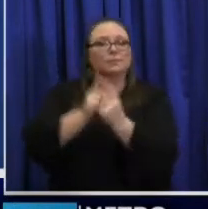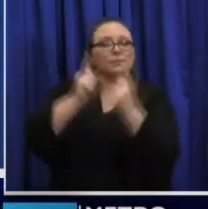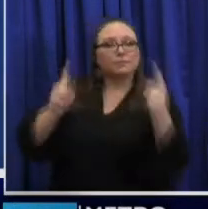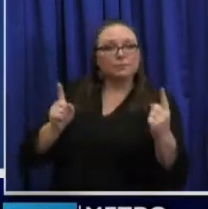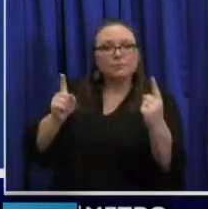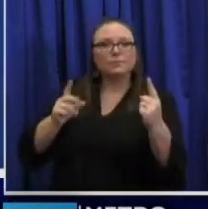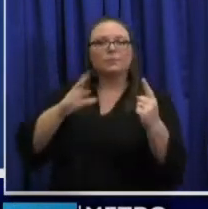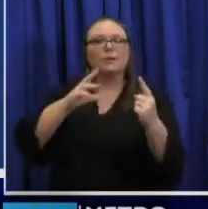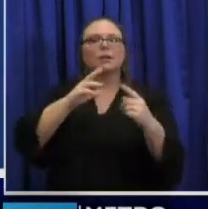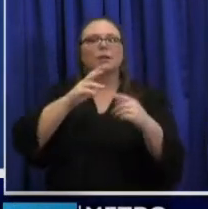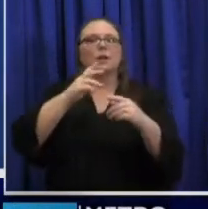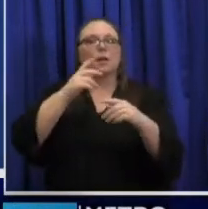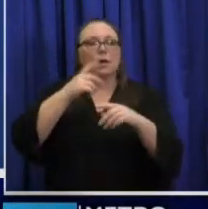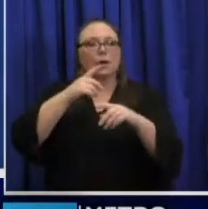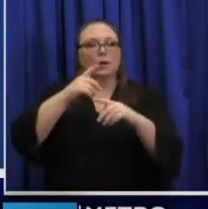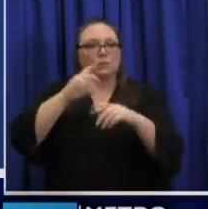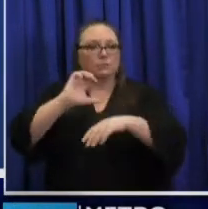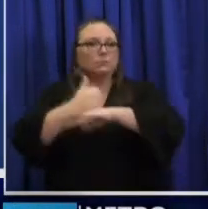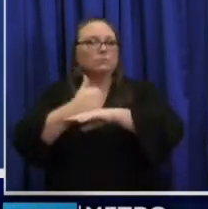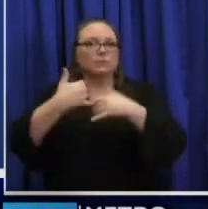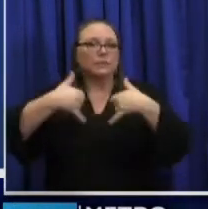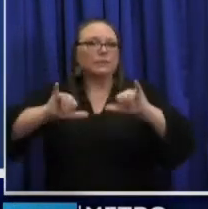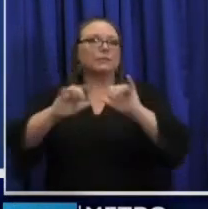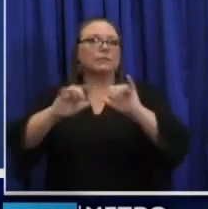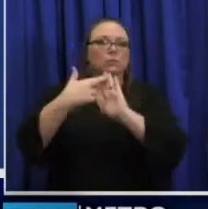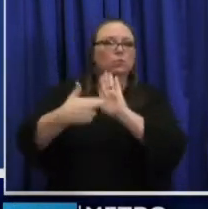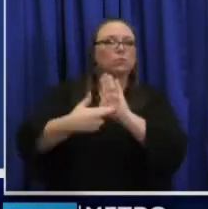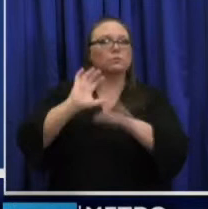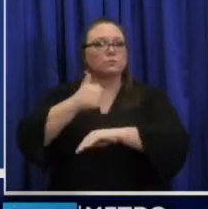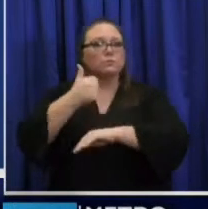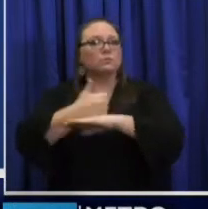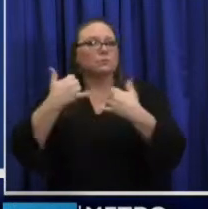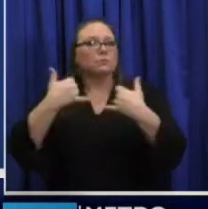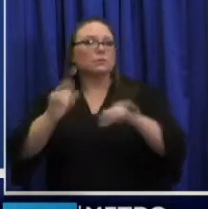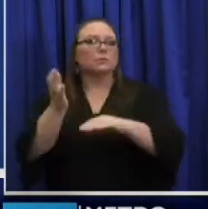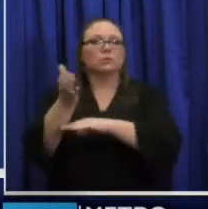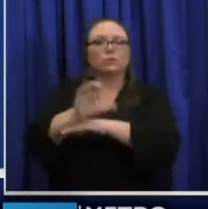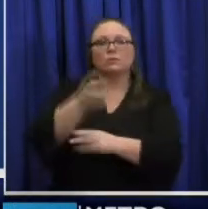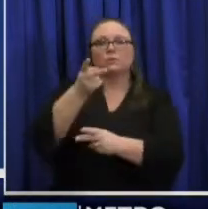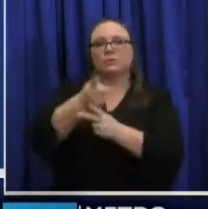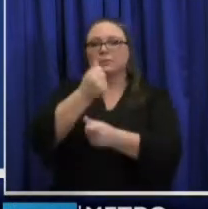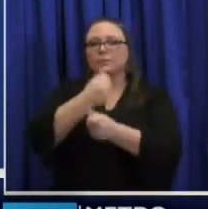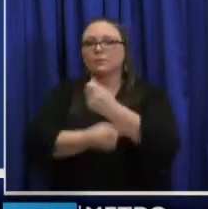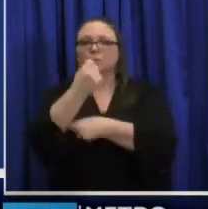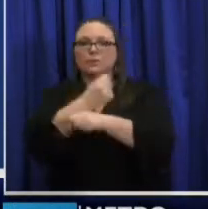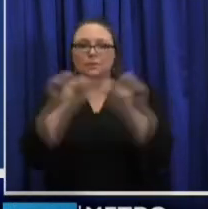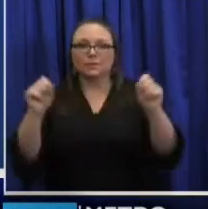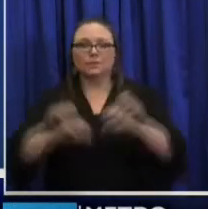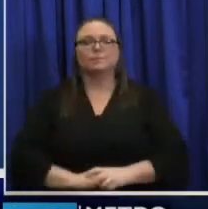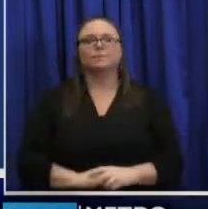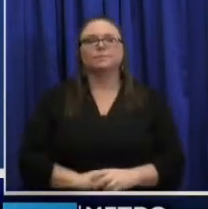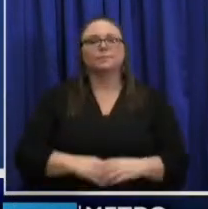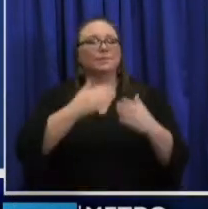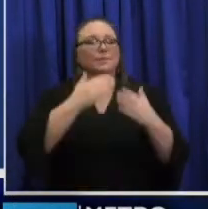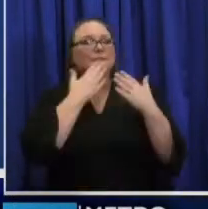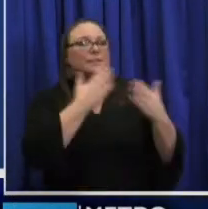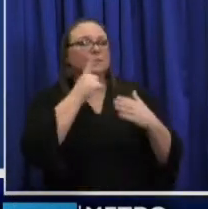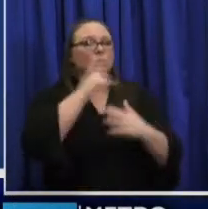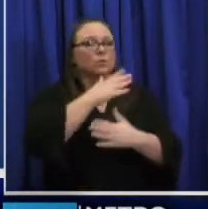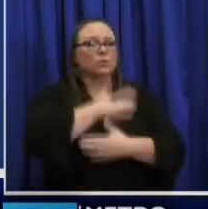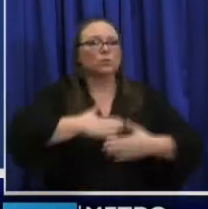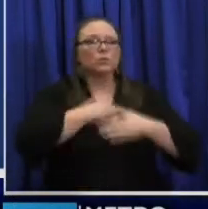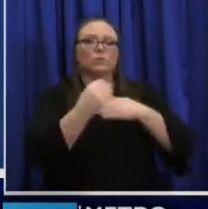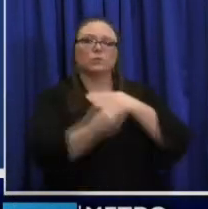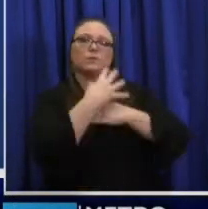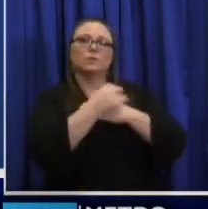capacity rules remain in place and will be enforced to keep everyone safe. I'm grateful to the Hospitality